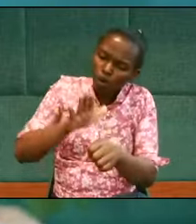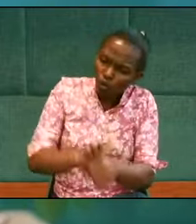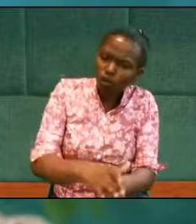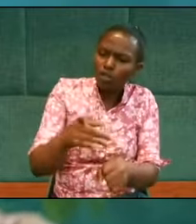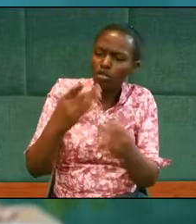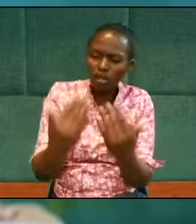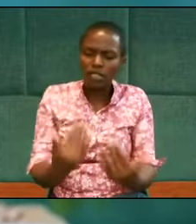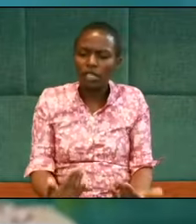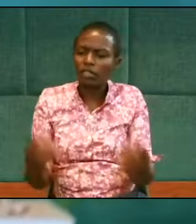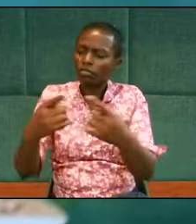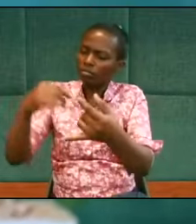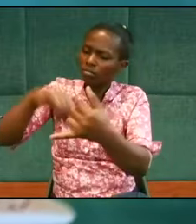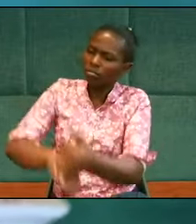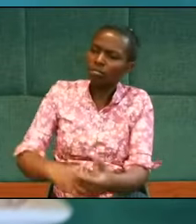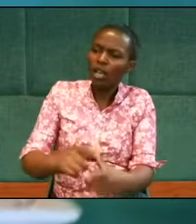tired.